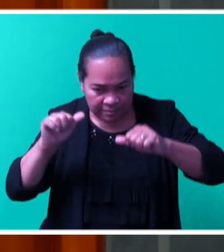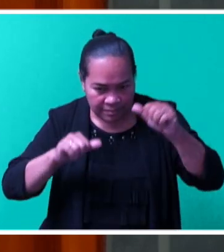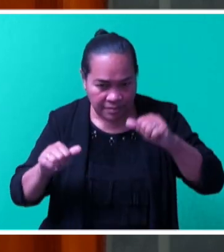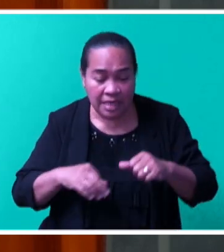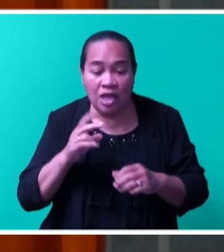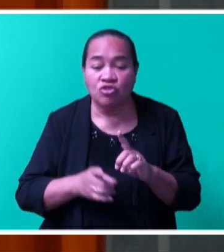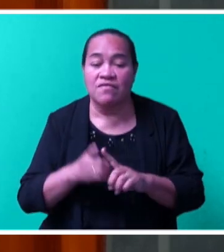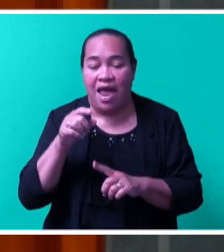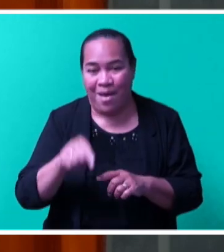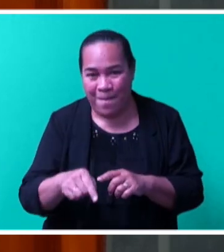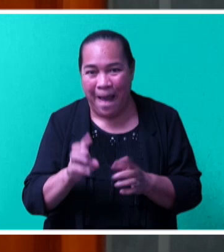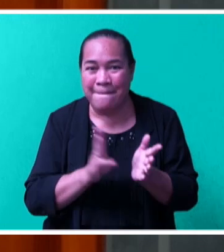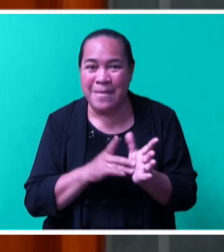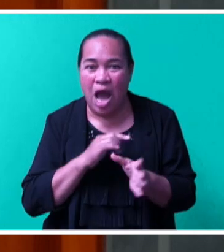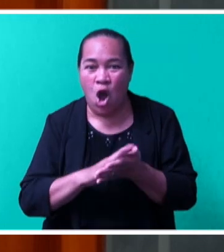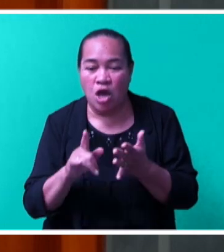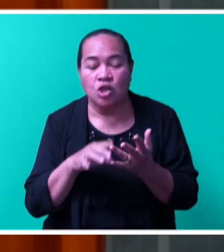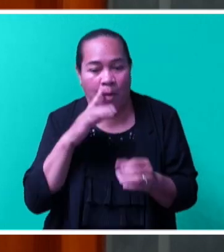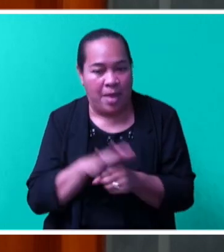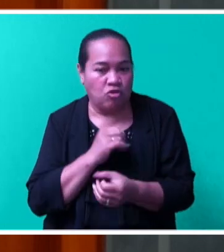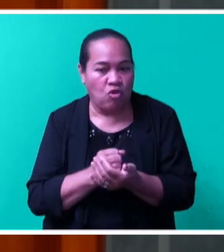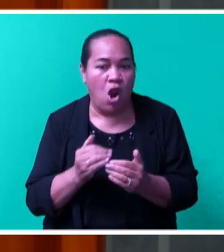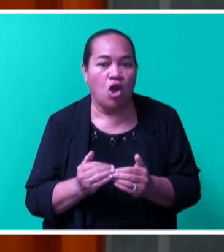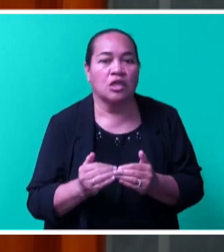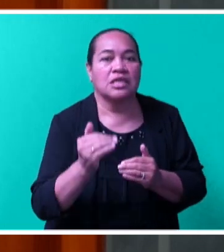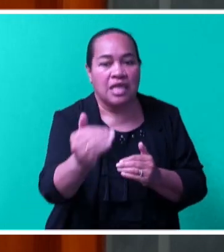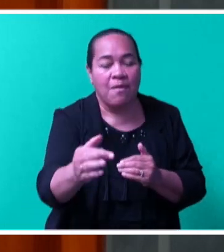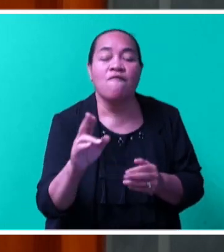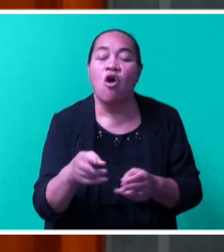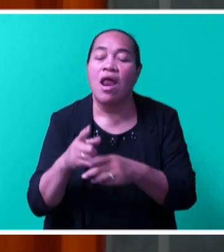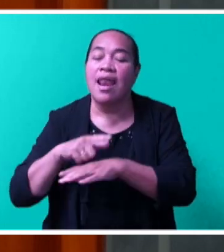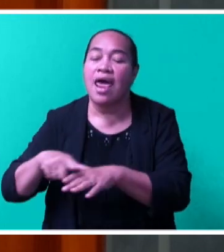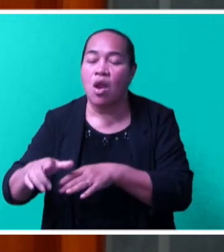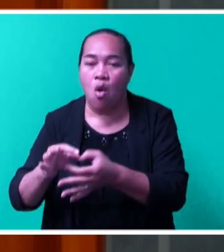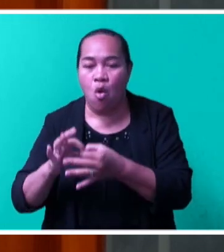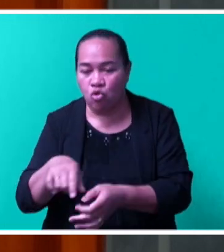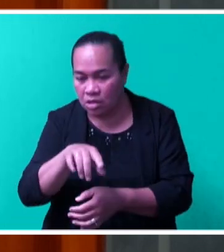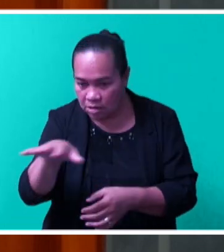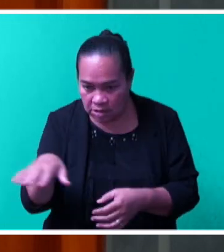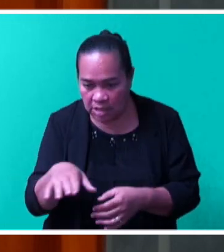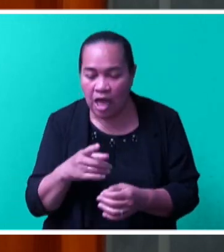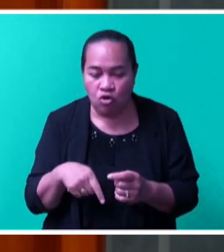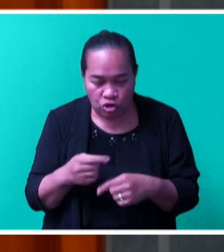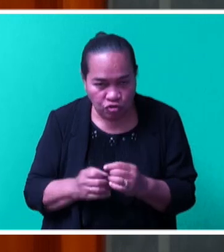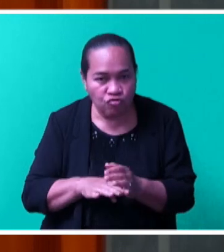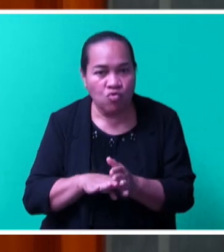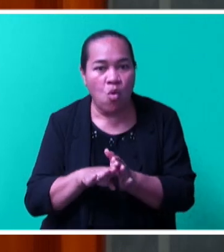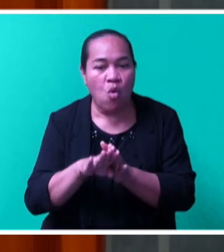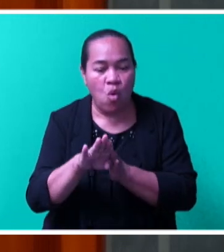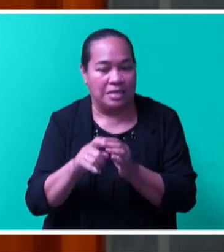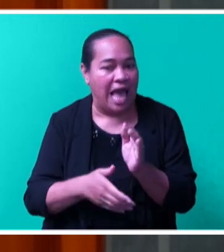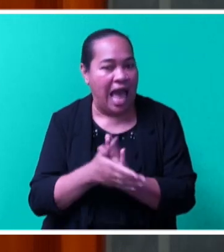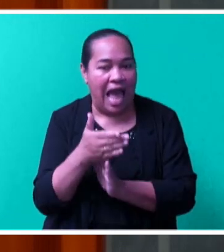mahogany resources, ensuring long-term benefits for resource owners and the continued growth of this